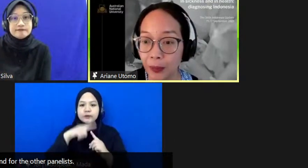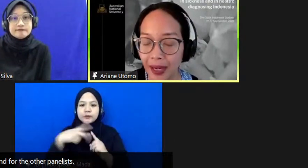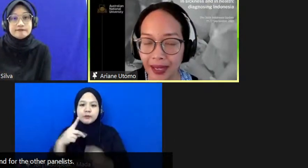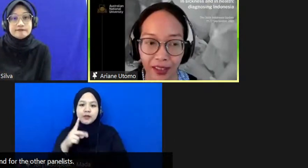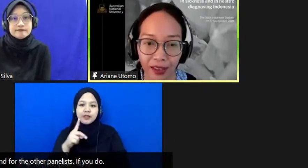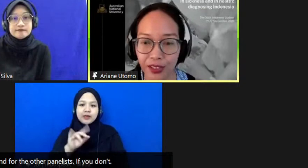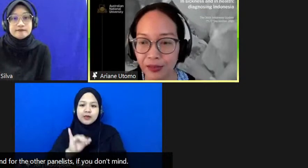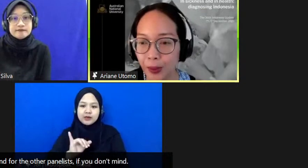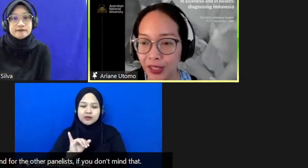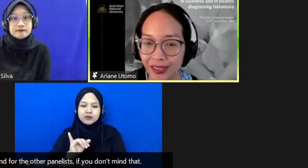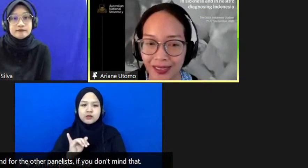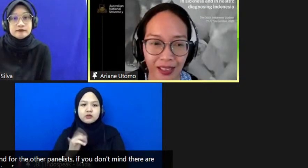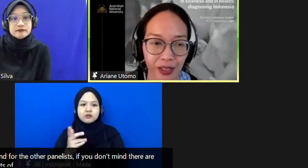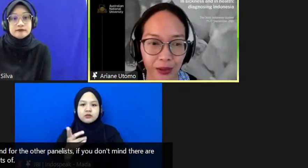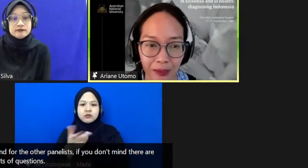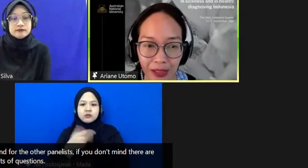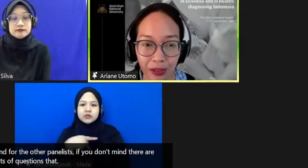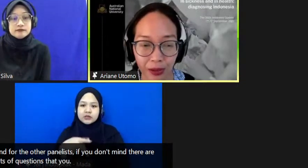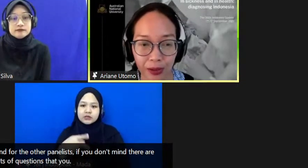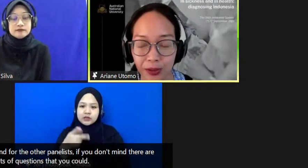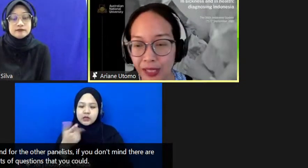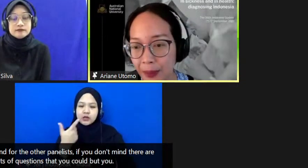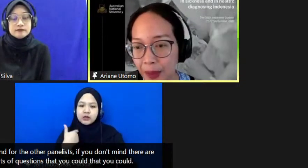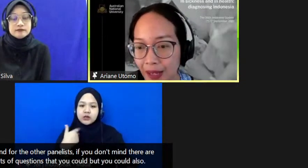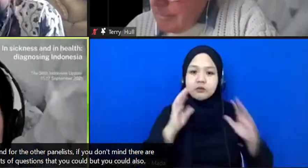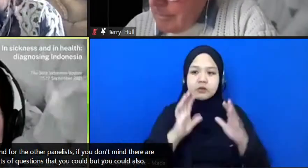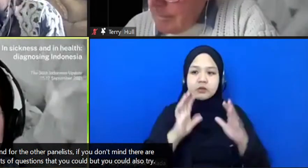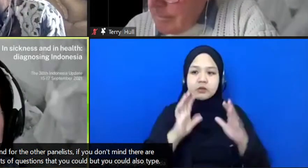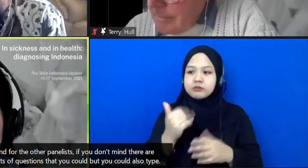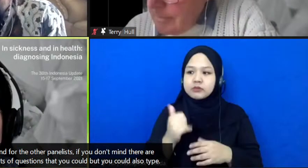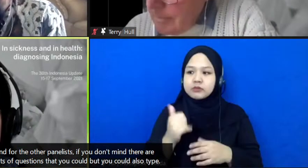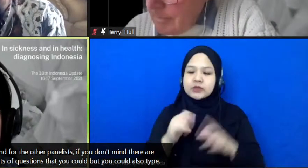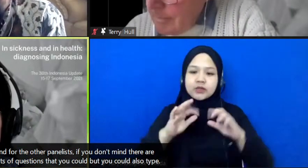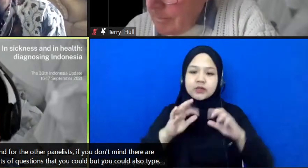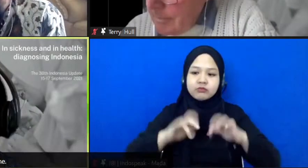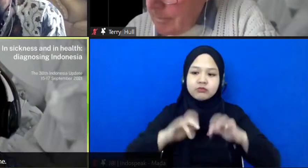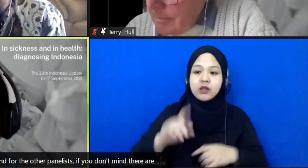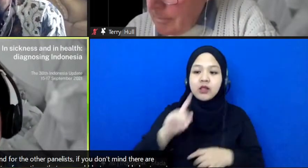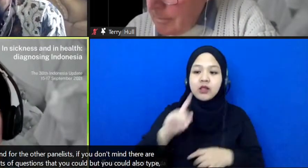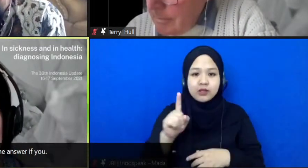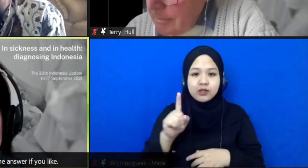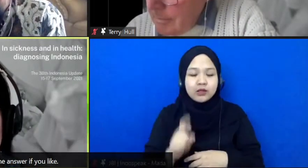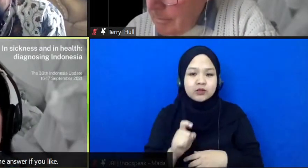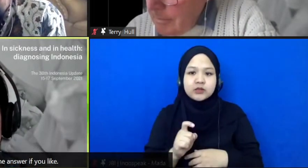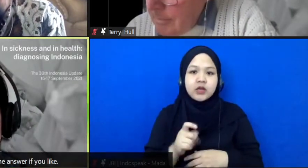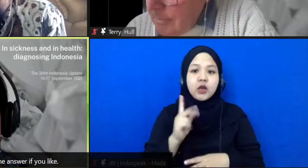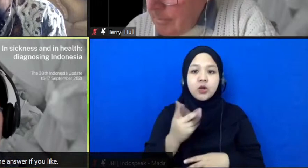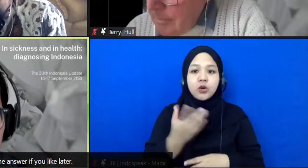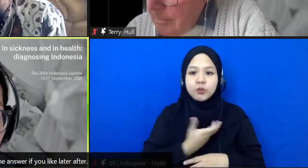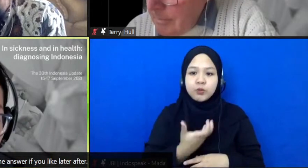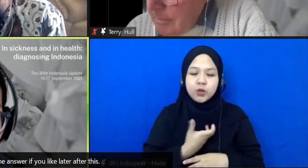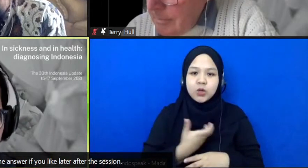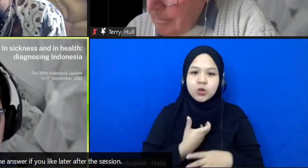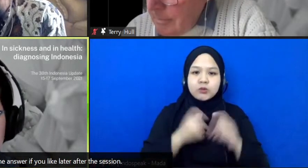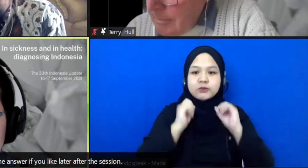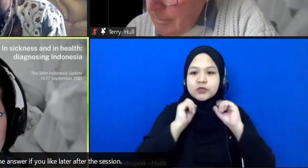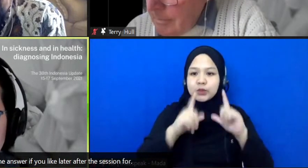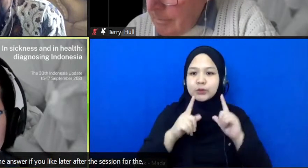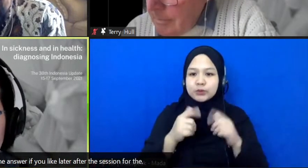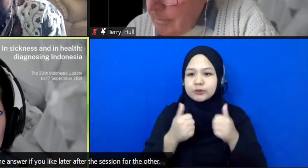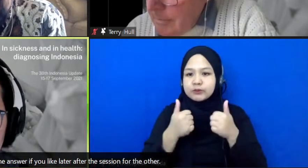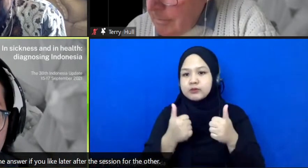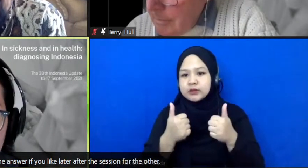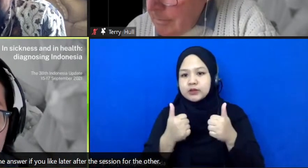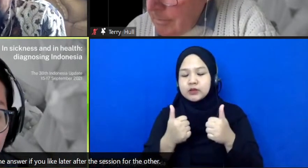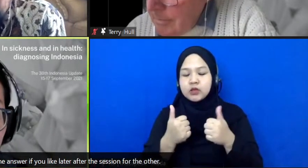if you don't mind, there are lots of questions that you could also type the answer if you like later after this session for the other